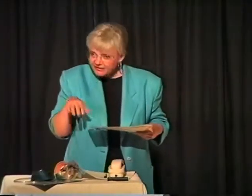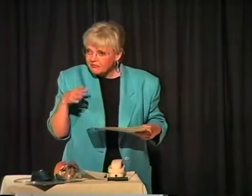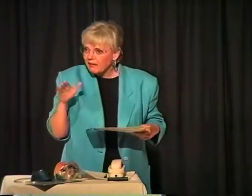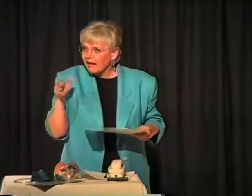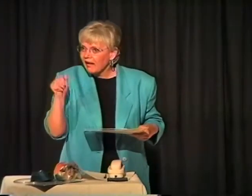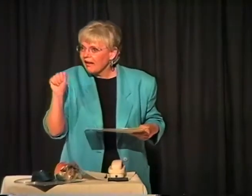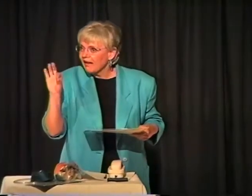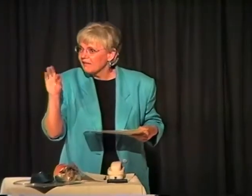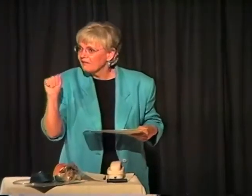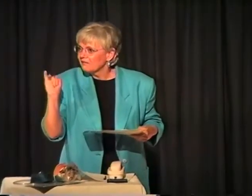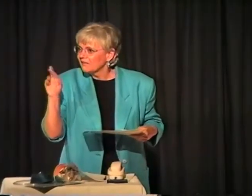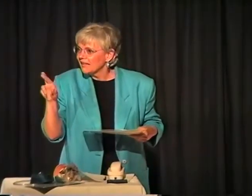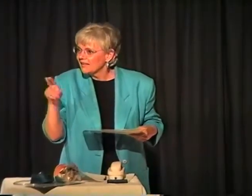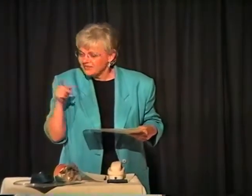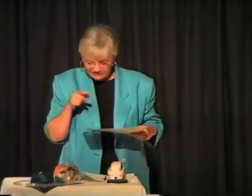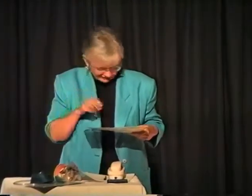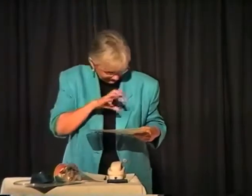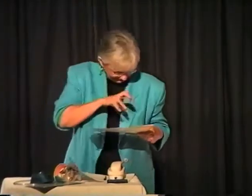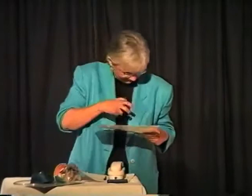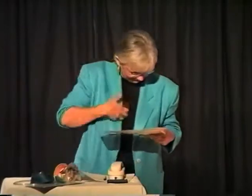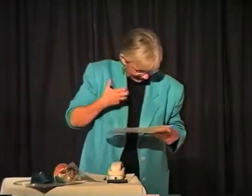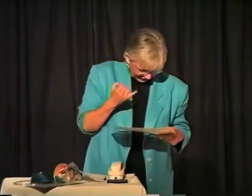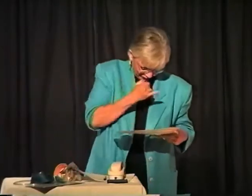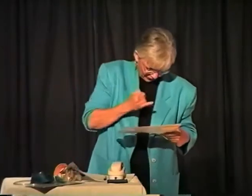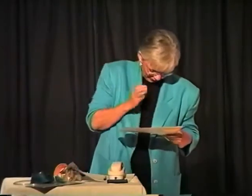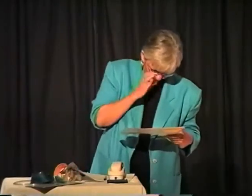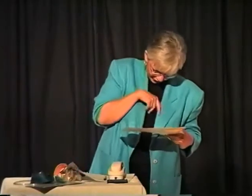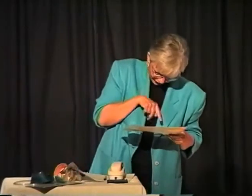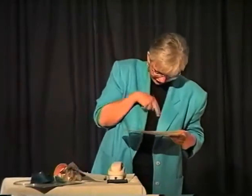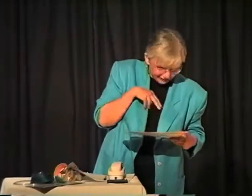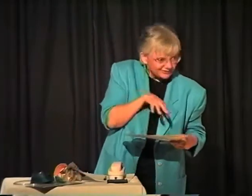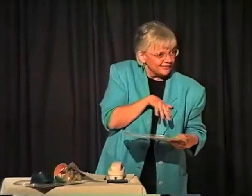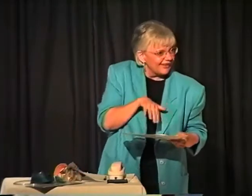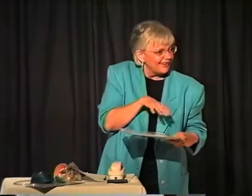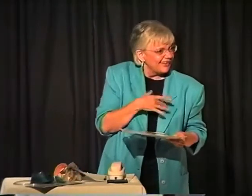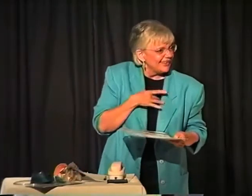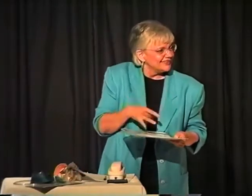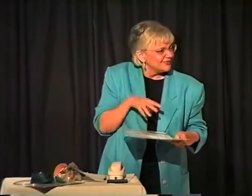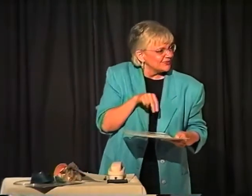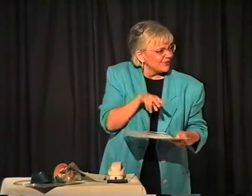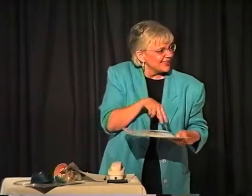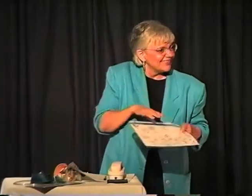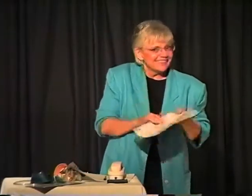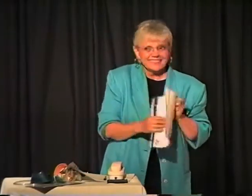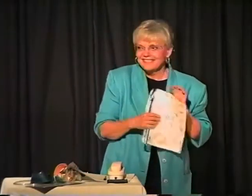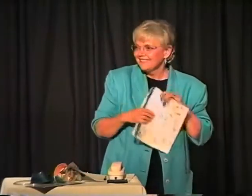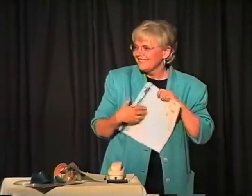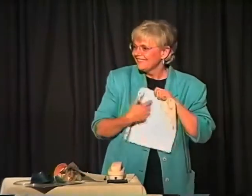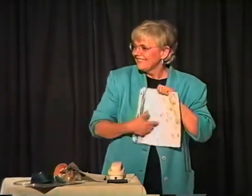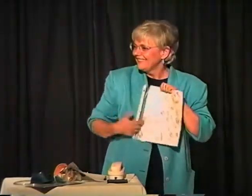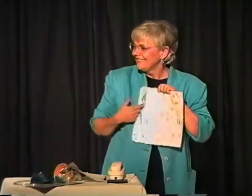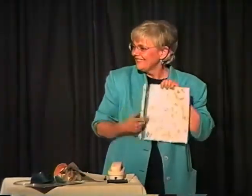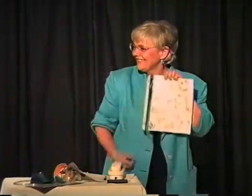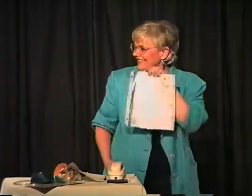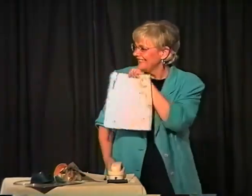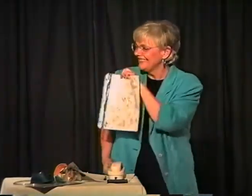Ah, now we've got some evidence of some anger disorders here. We've got these words that are being